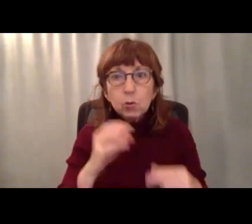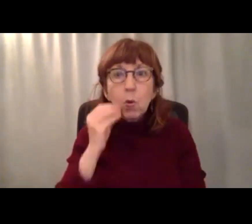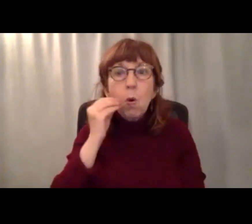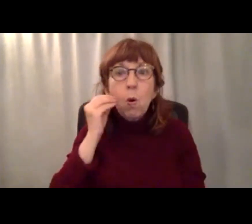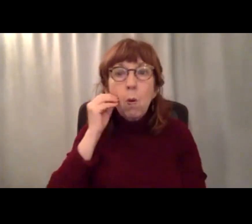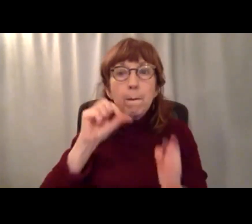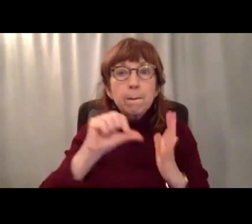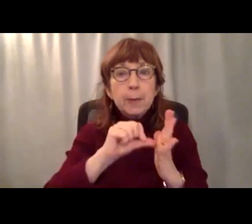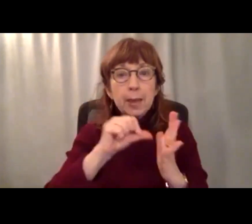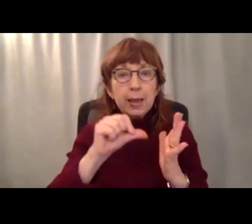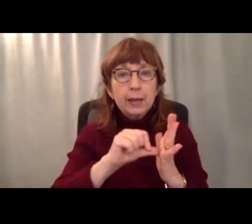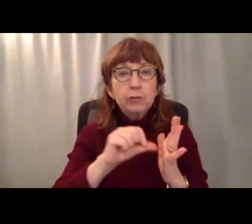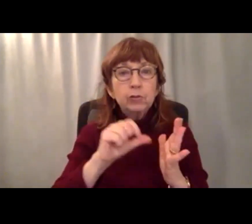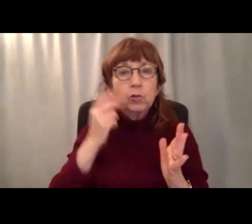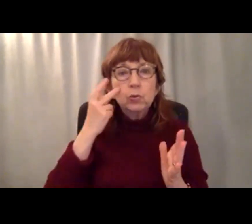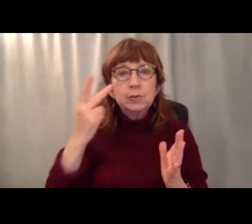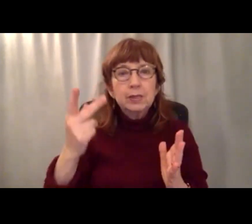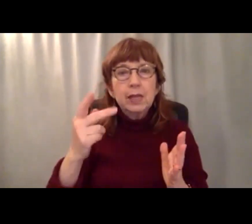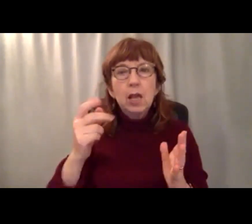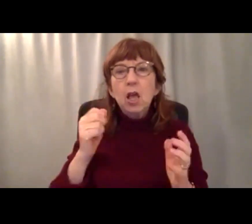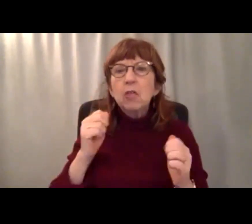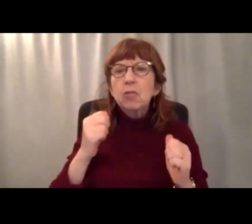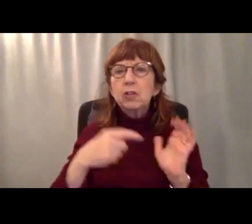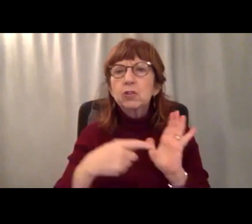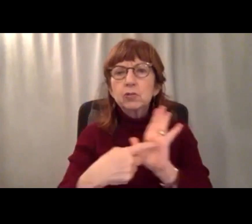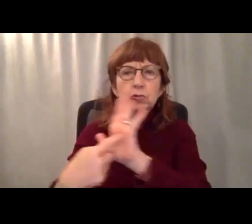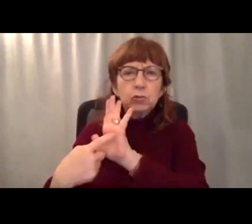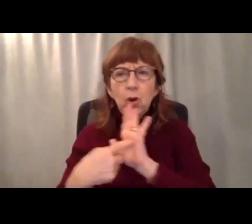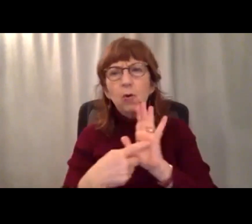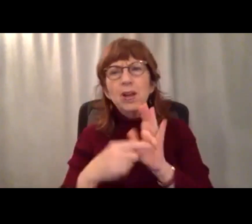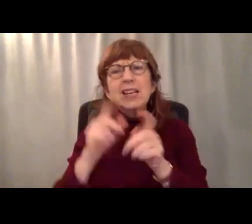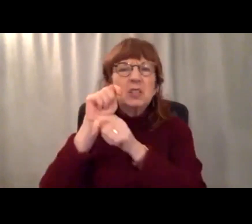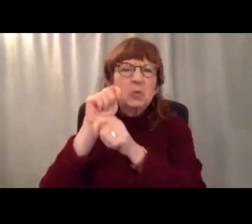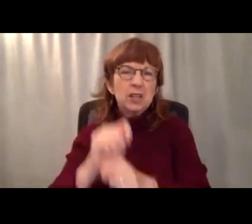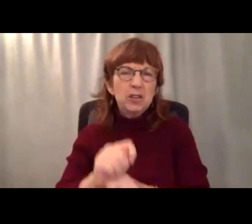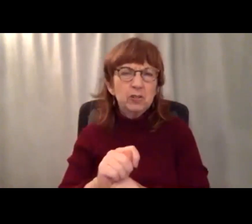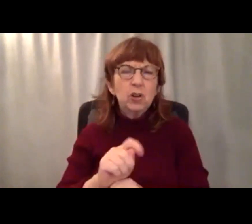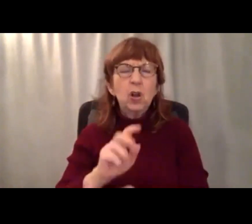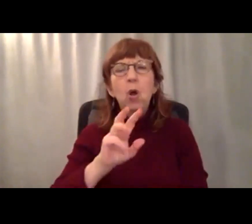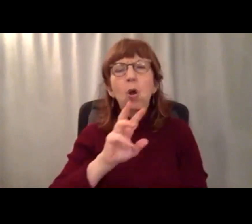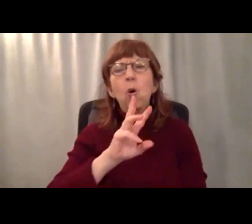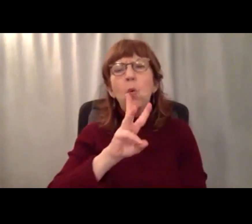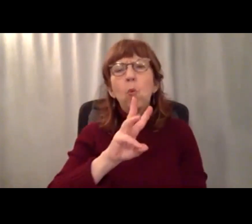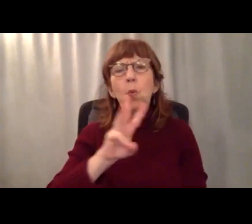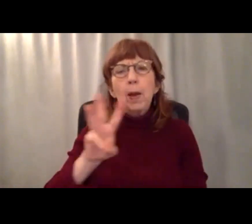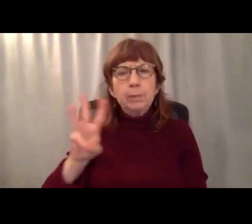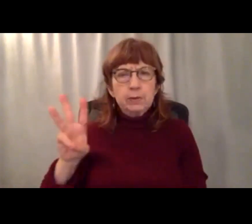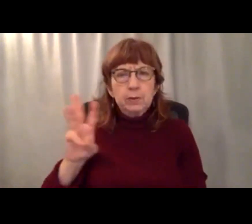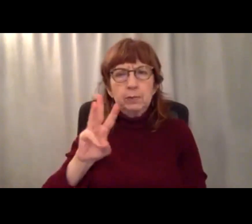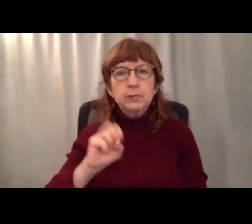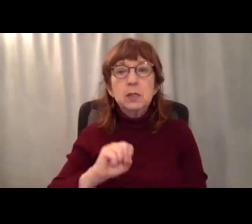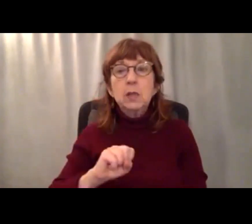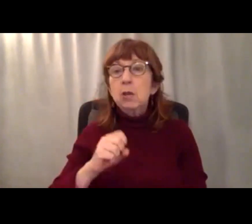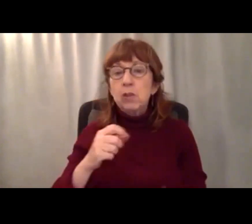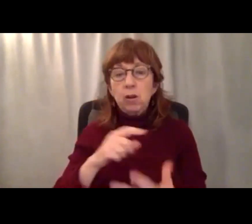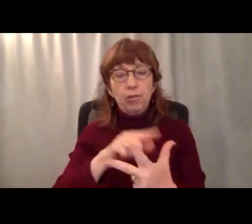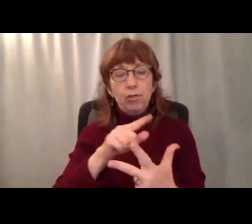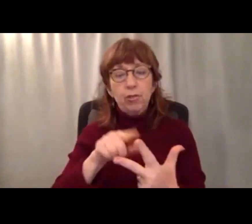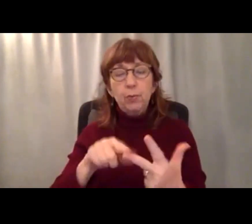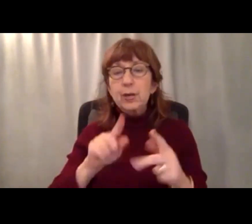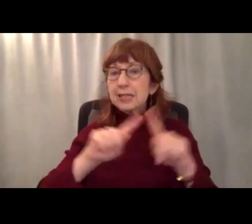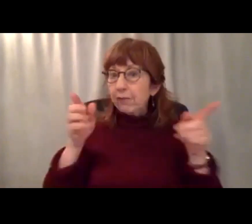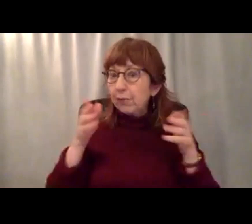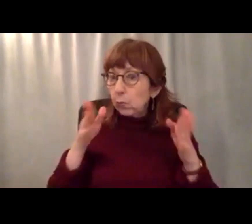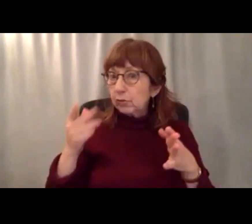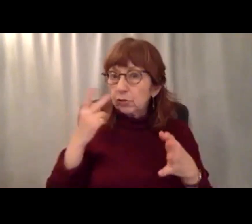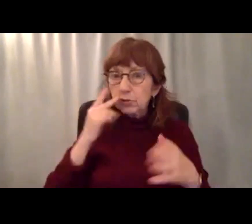see the show in a more traditional website format. So there's three different ways to see the entire show, of